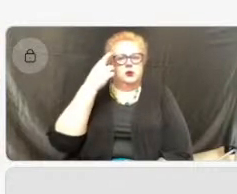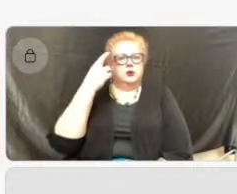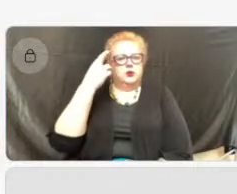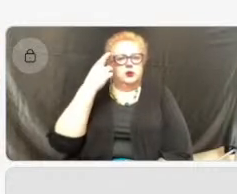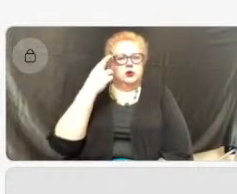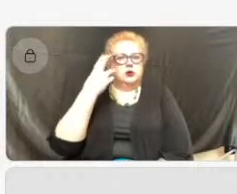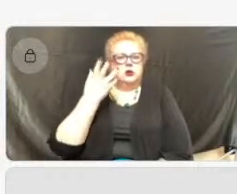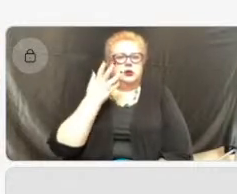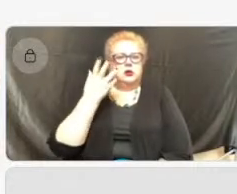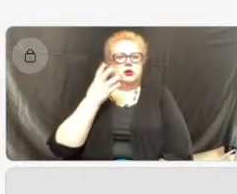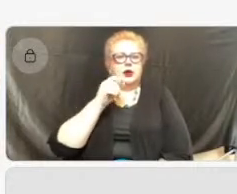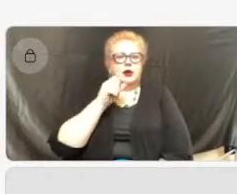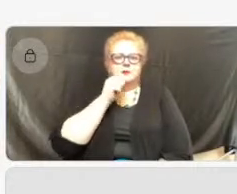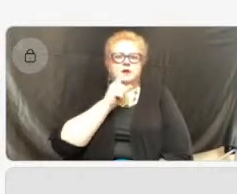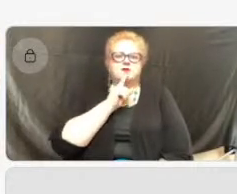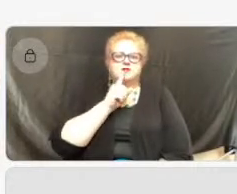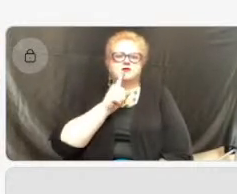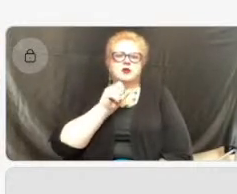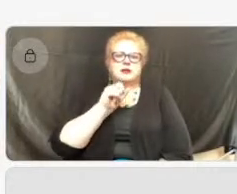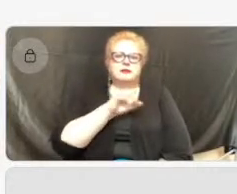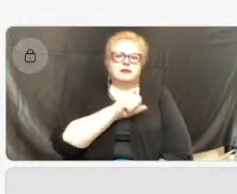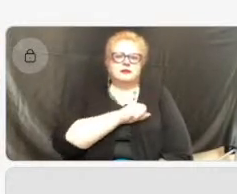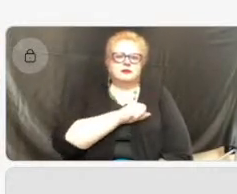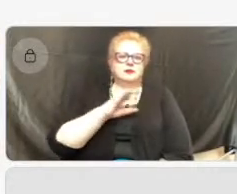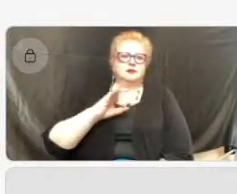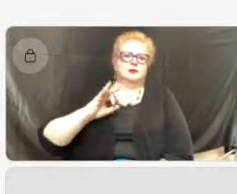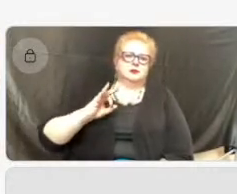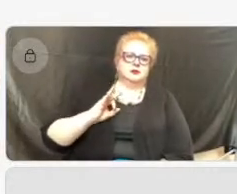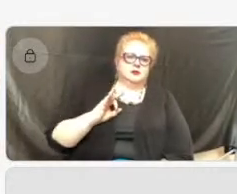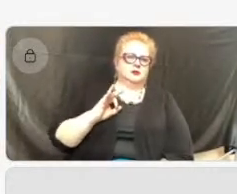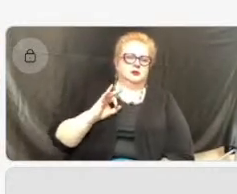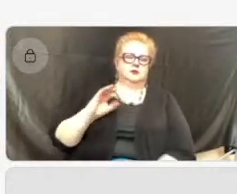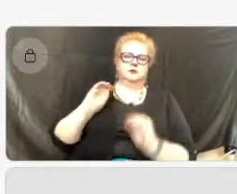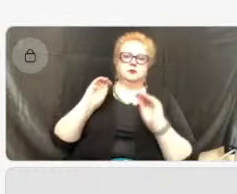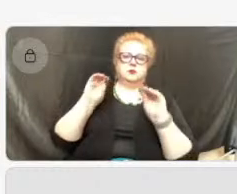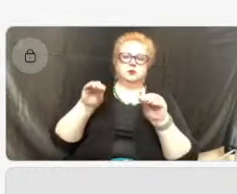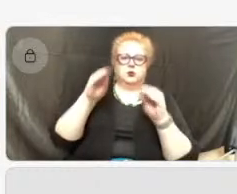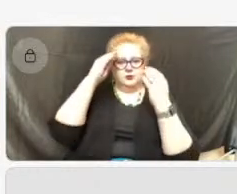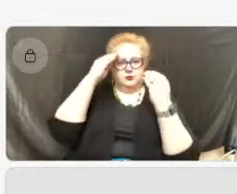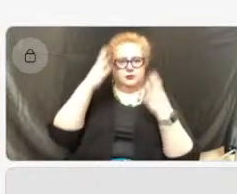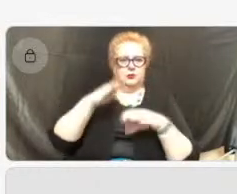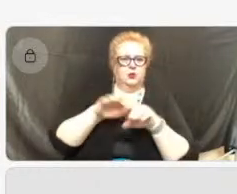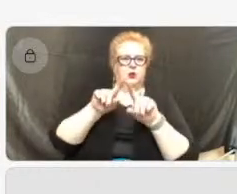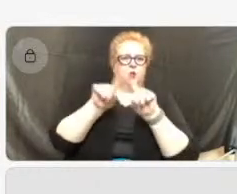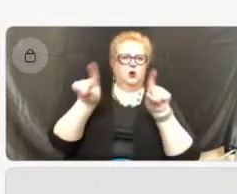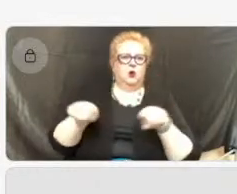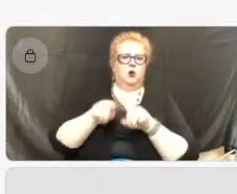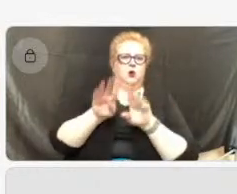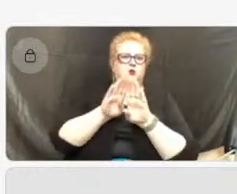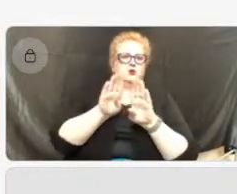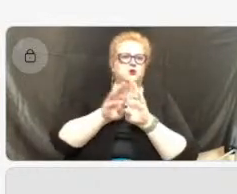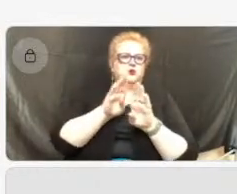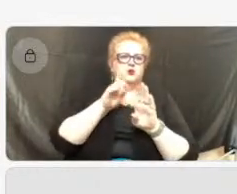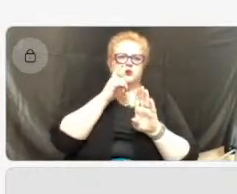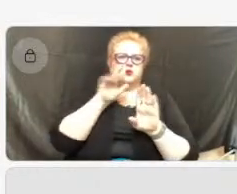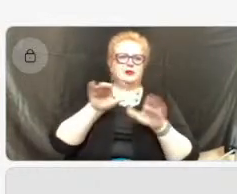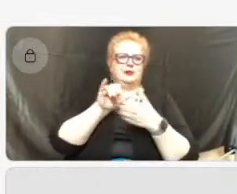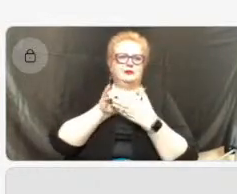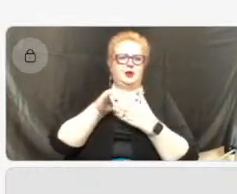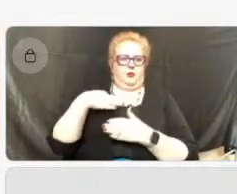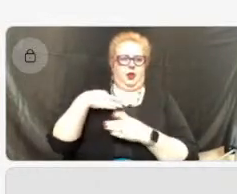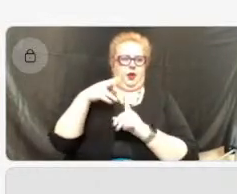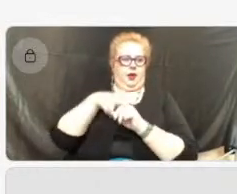I'm not sure if staff placed the information on the door, or is that from the